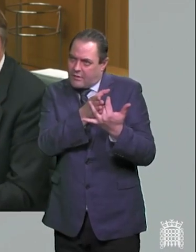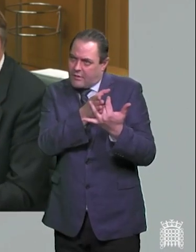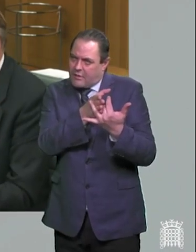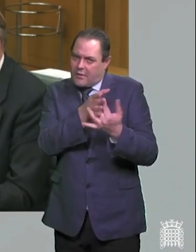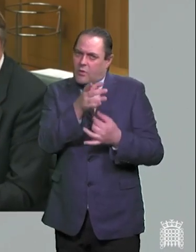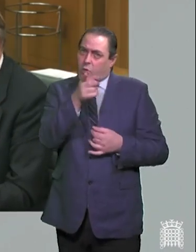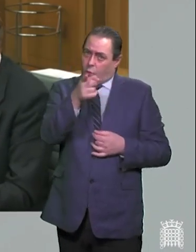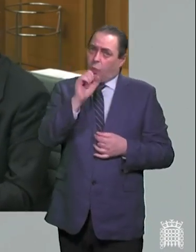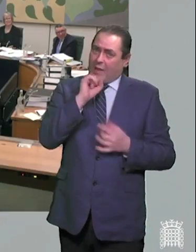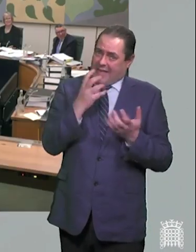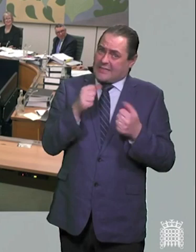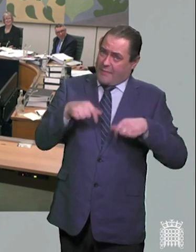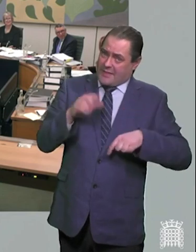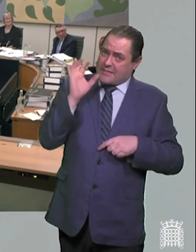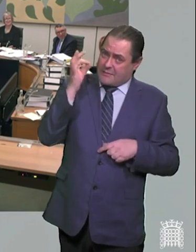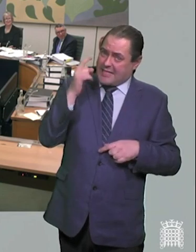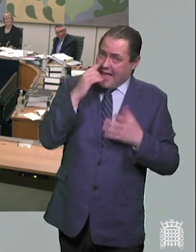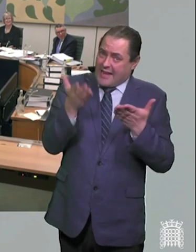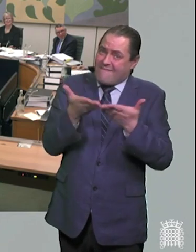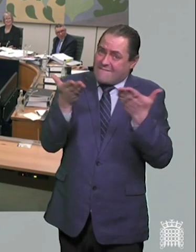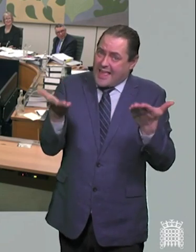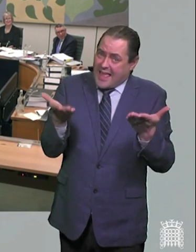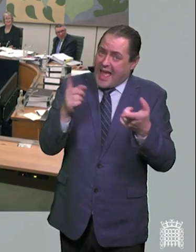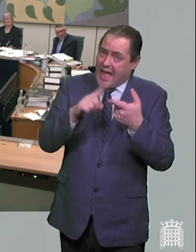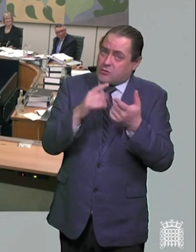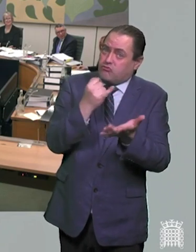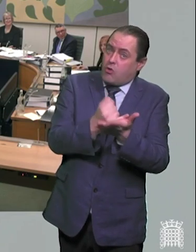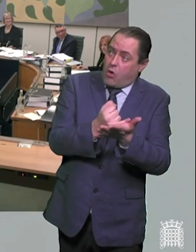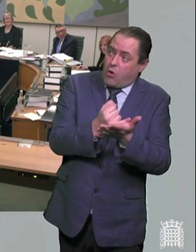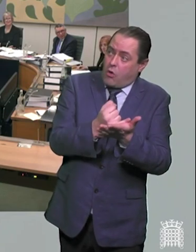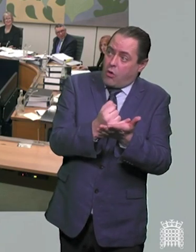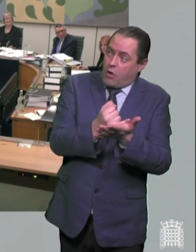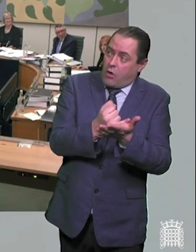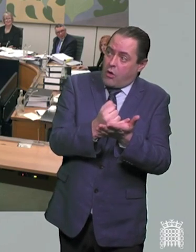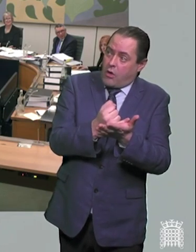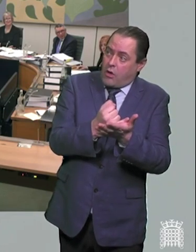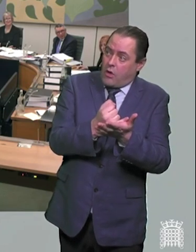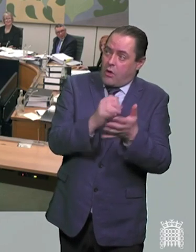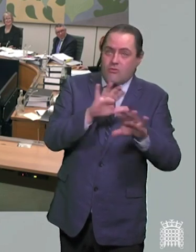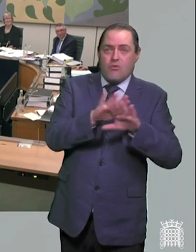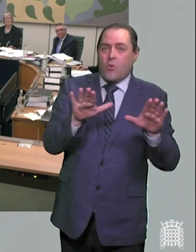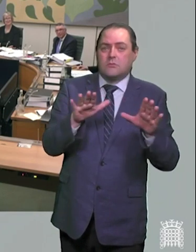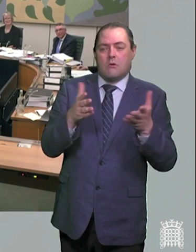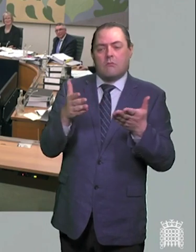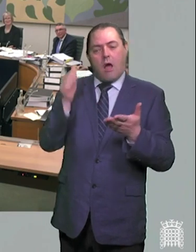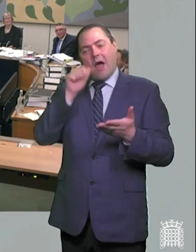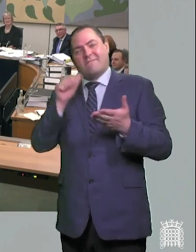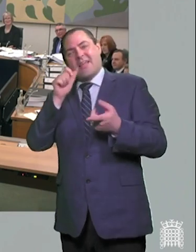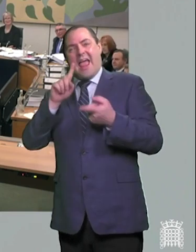Will you accept that this committee can be fair and wrong, rather than being unfair and a witch hunt?